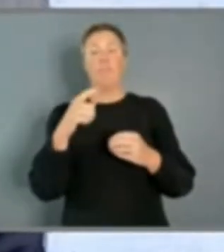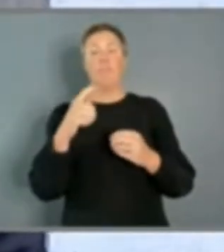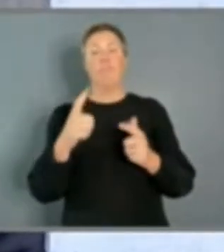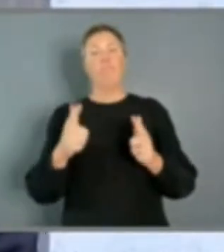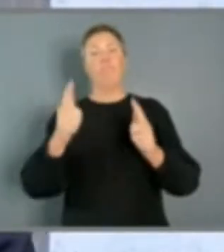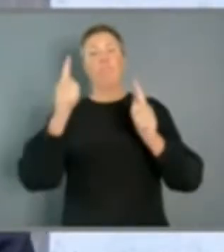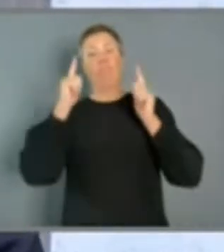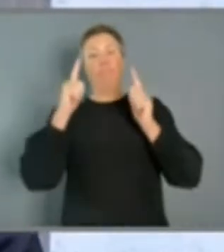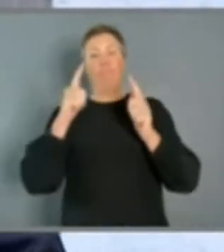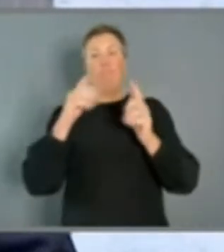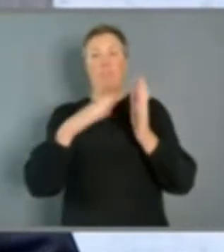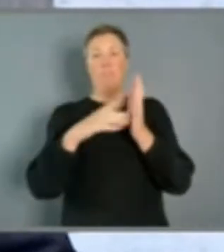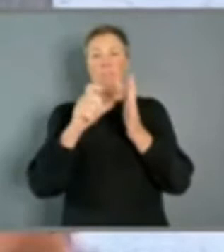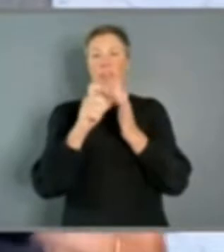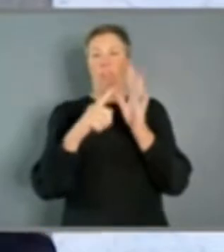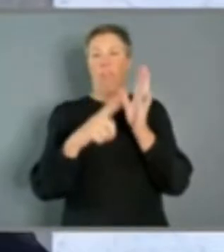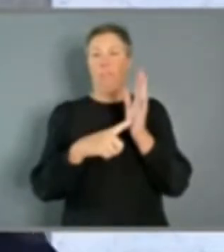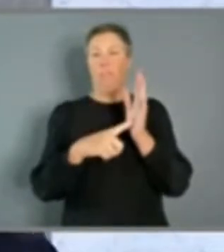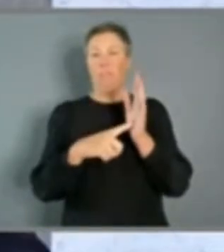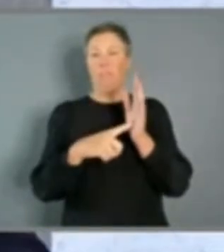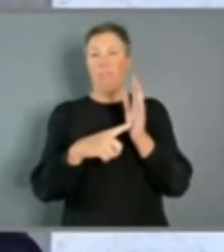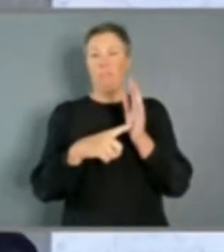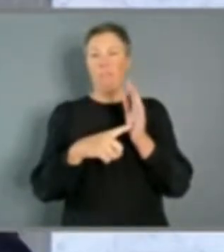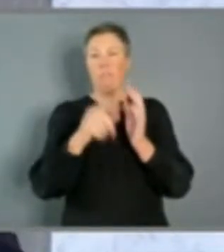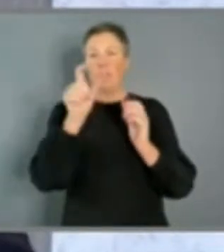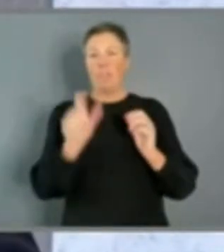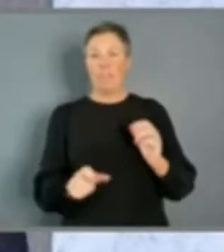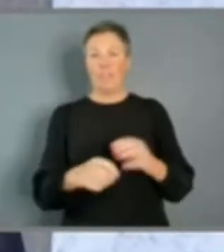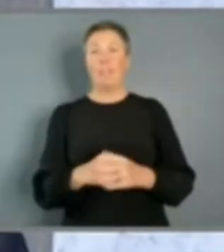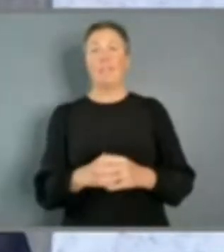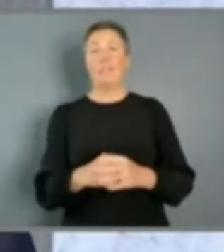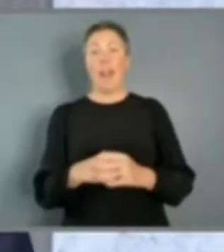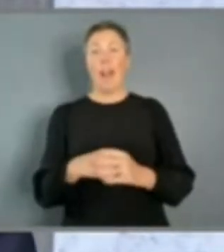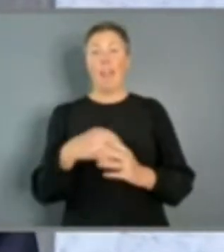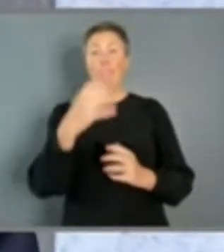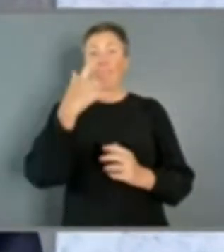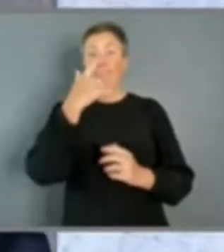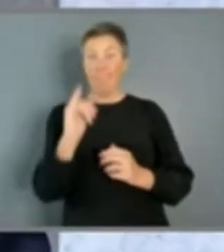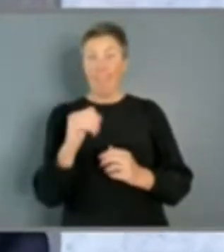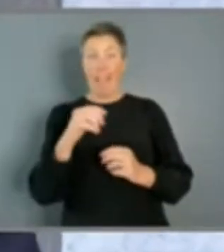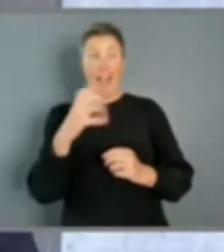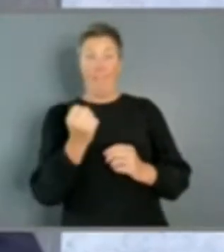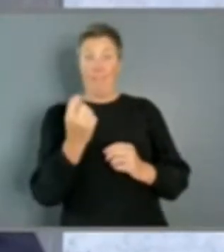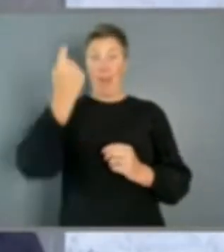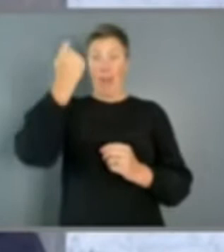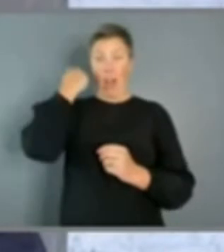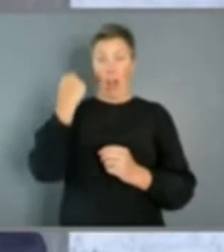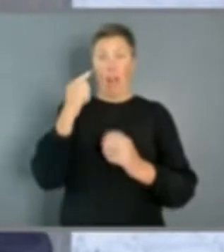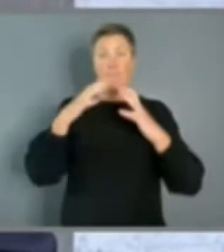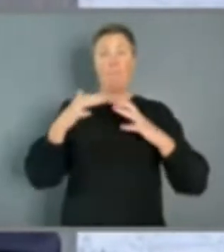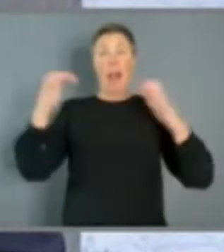And I just, in advance, I don't have leave for the Parliament this morning, so if the bells ring, then you'll, of course, excuse me if I have to